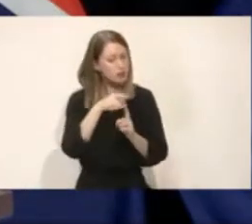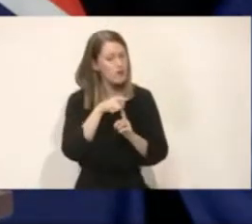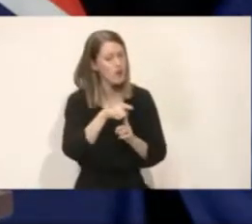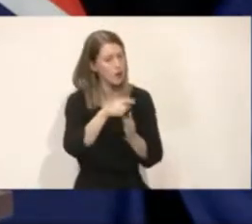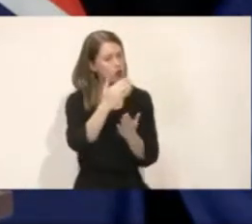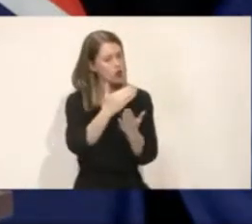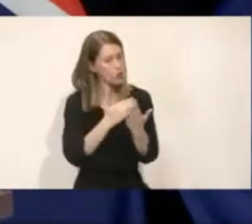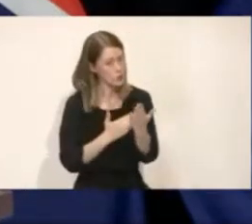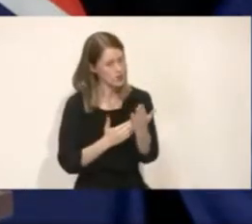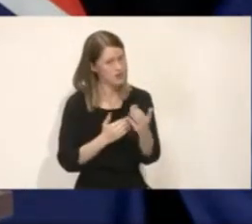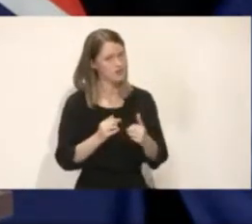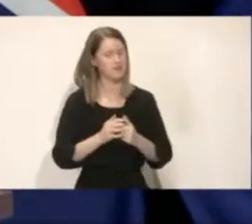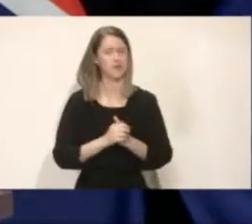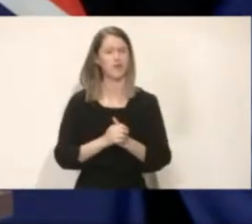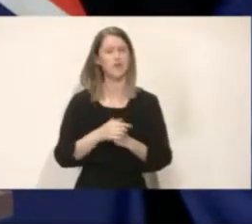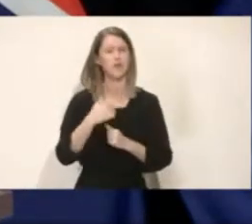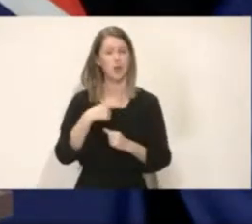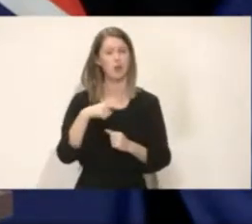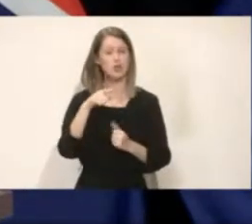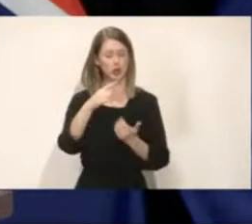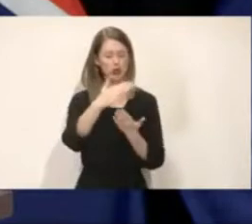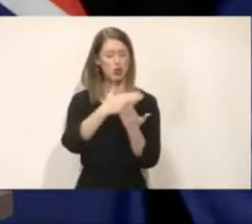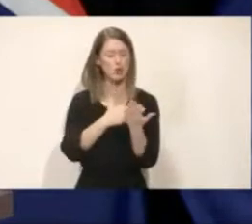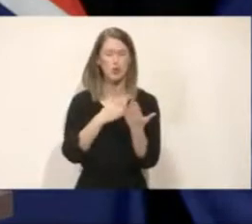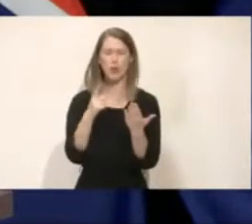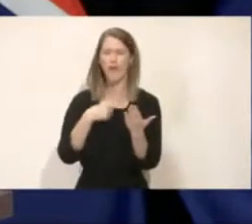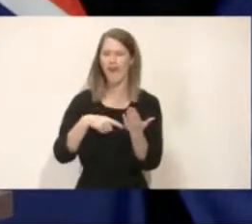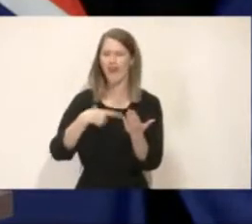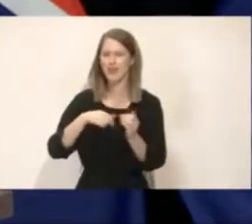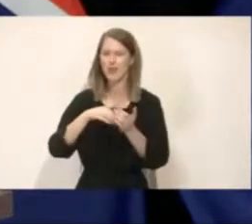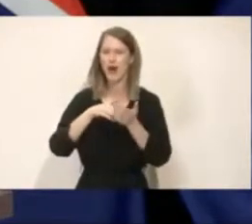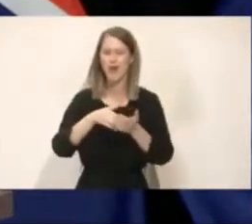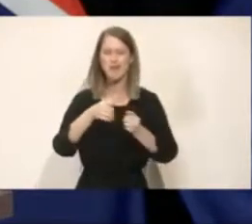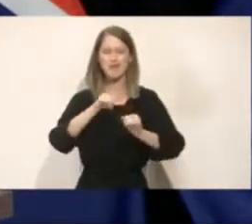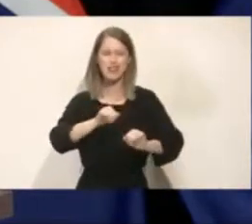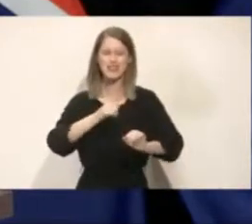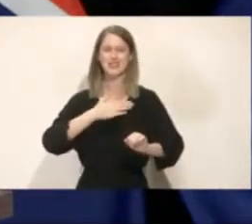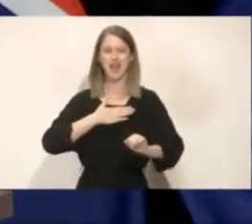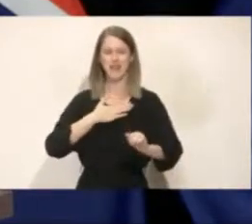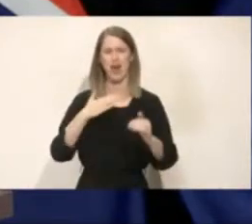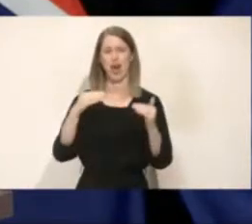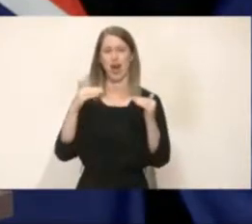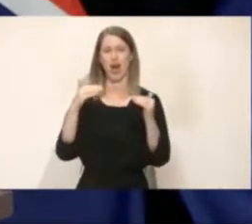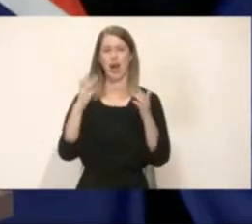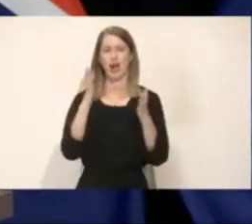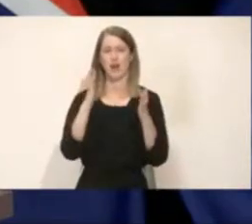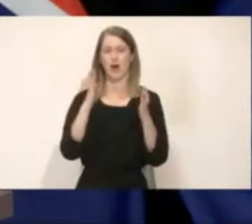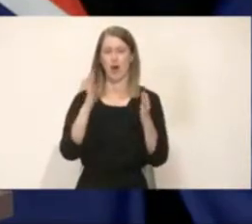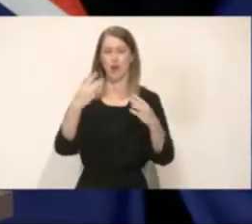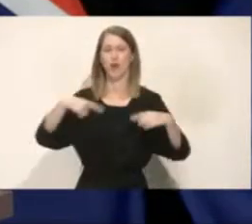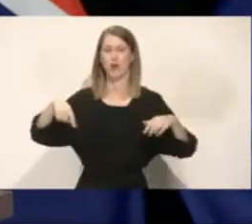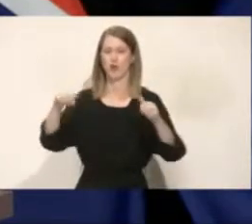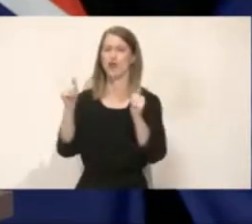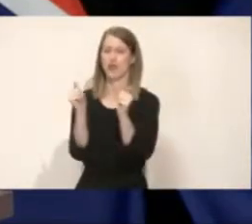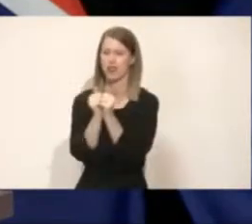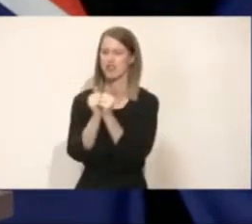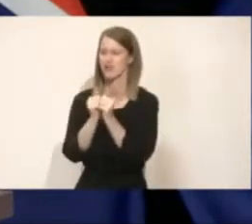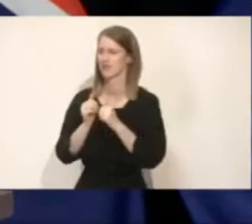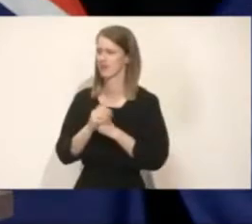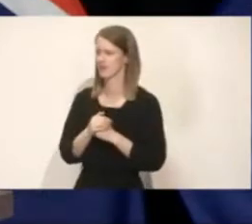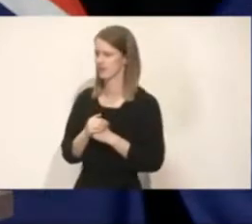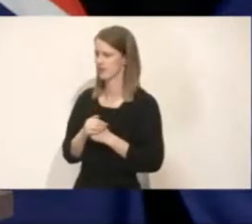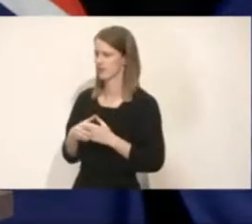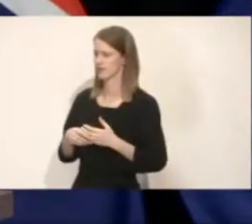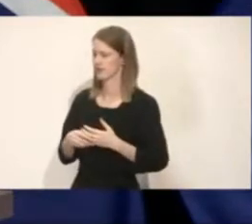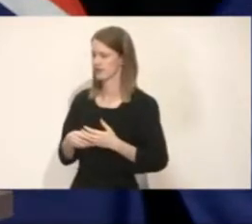are in place and being enforced, because they are there ultimately to keep people safe. And I hope on that we are on common ground. Jessica and then